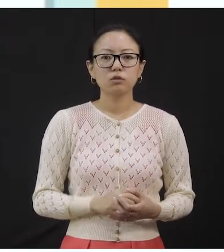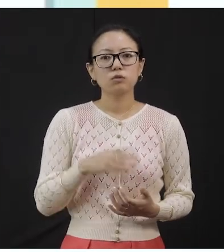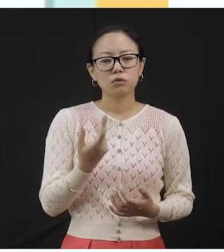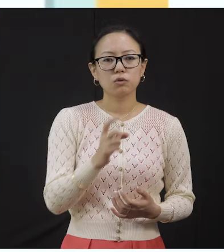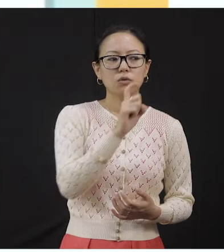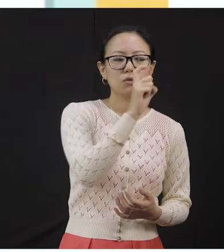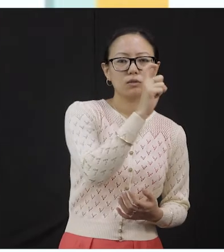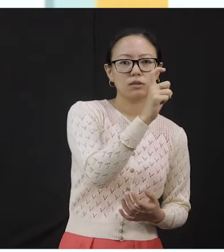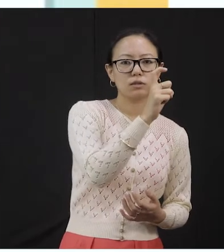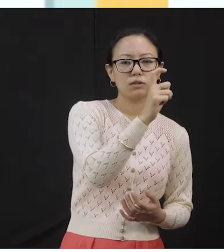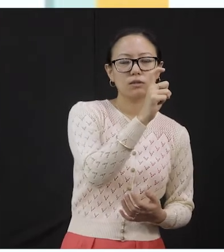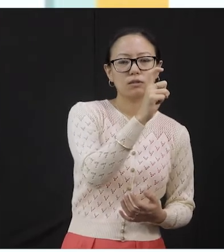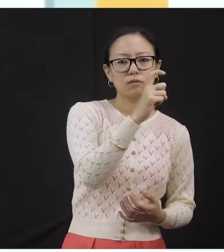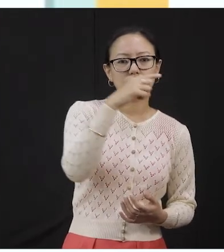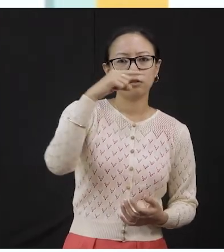Yeah, I eat 4.